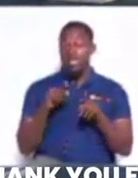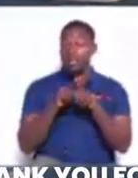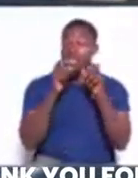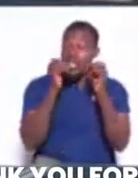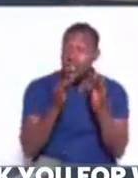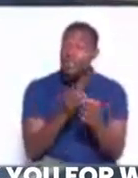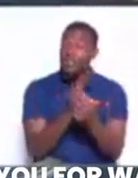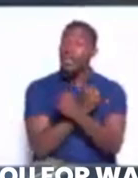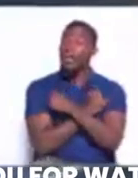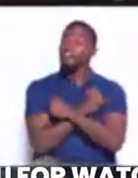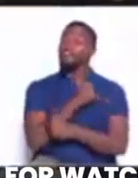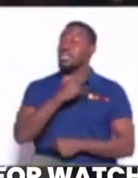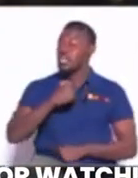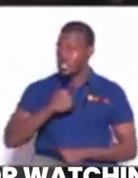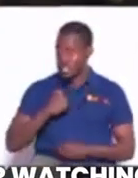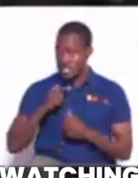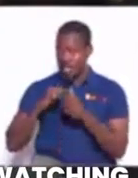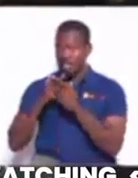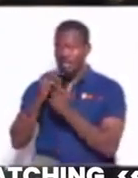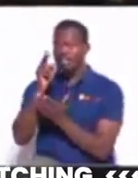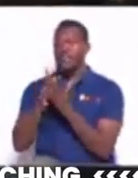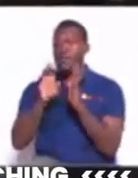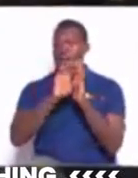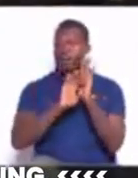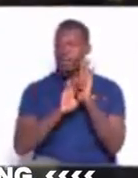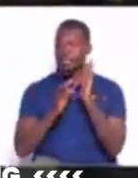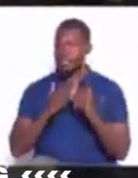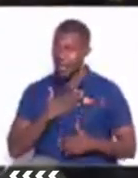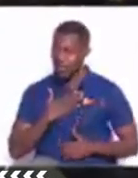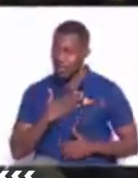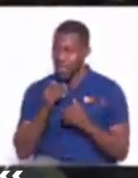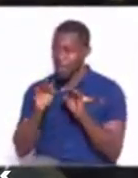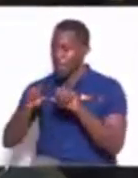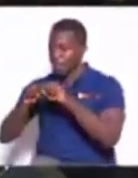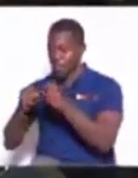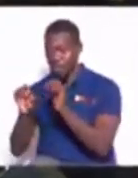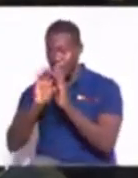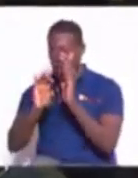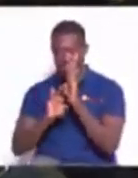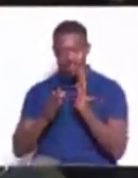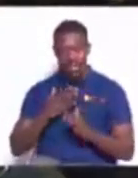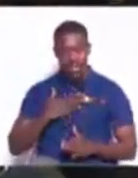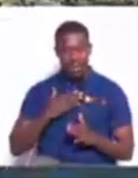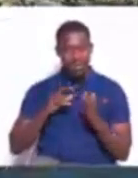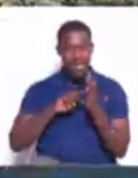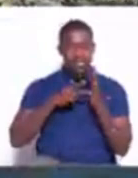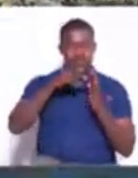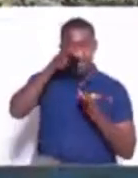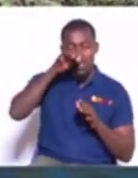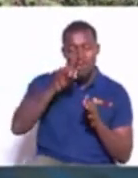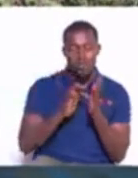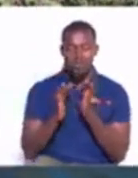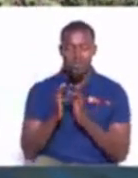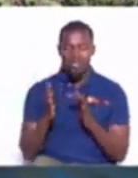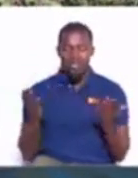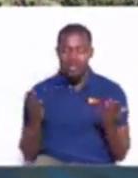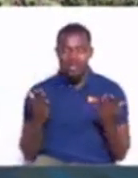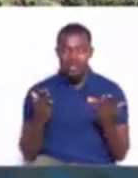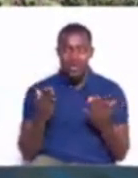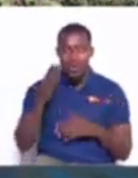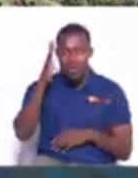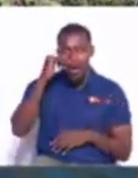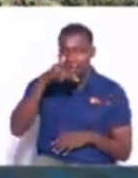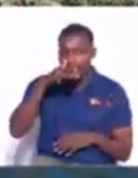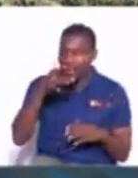is a what? Who calls him a liar? God does. I don't want to be called a liar by God, do